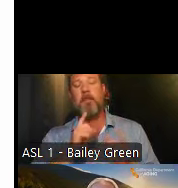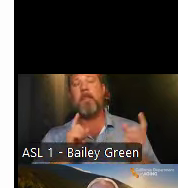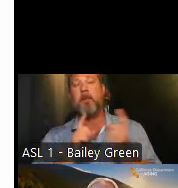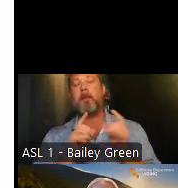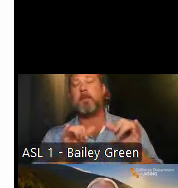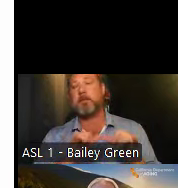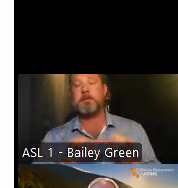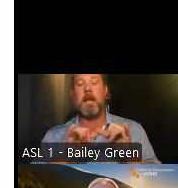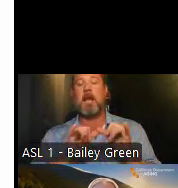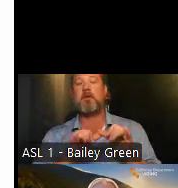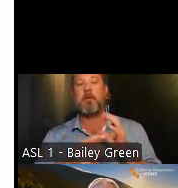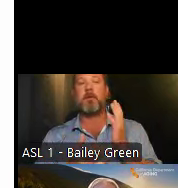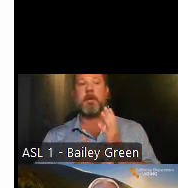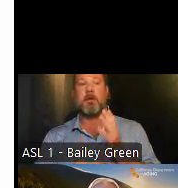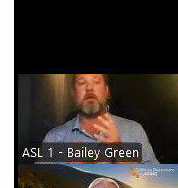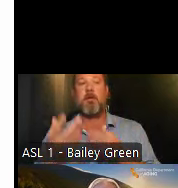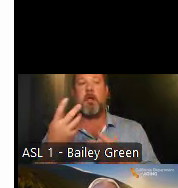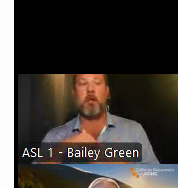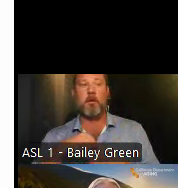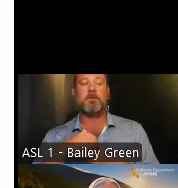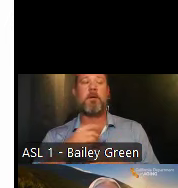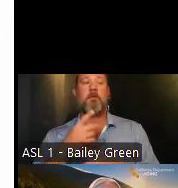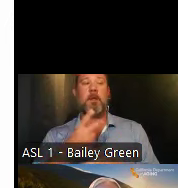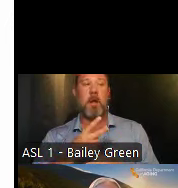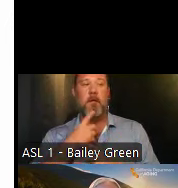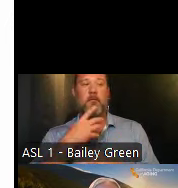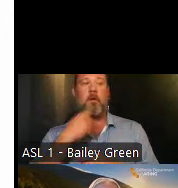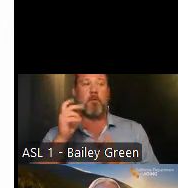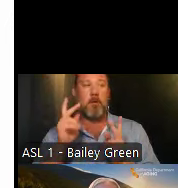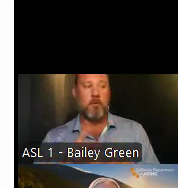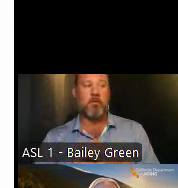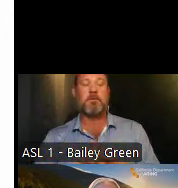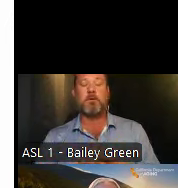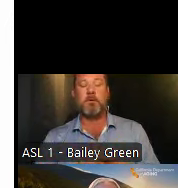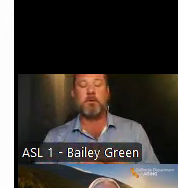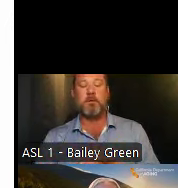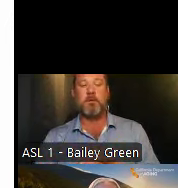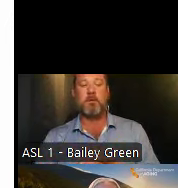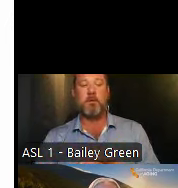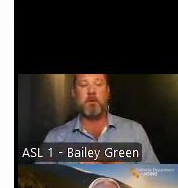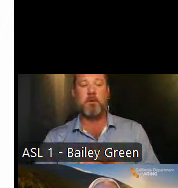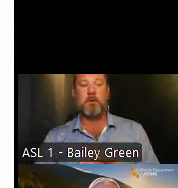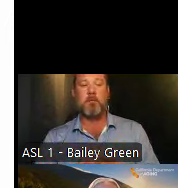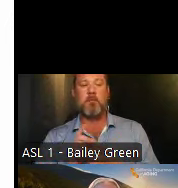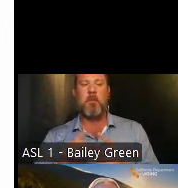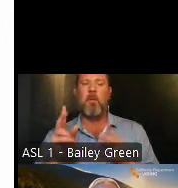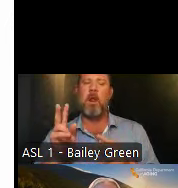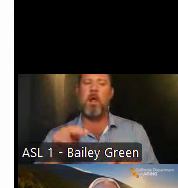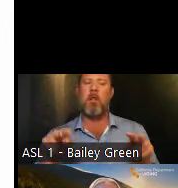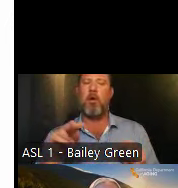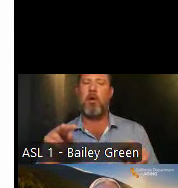the technical elements of caring for an elderly person. But when I look at it, I don't